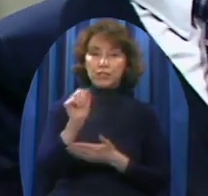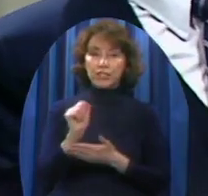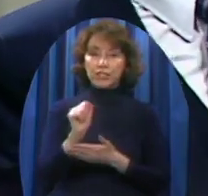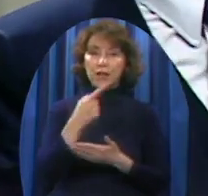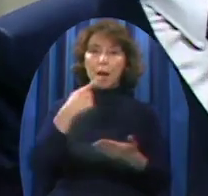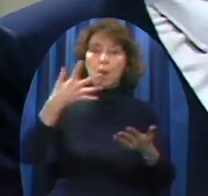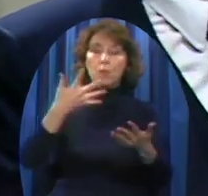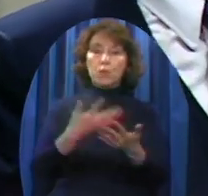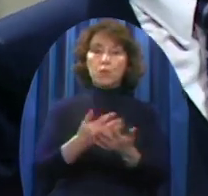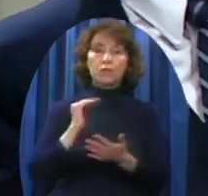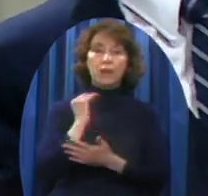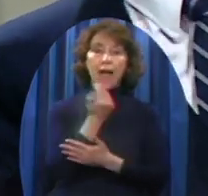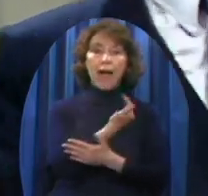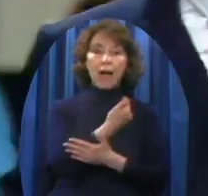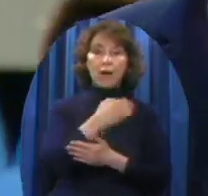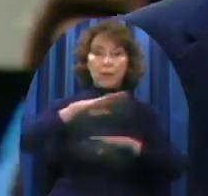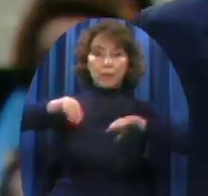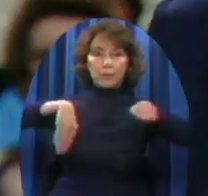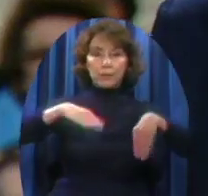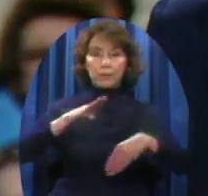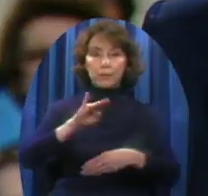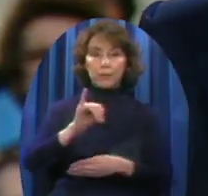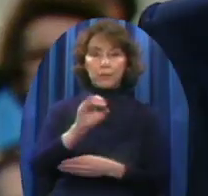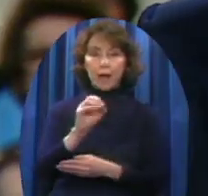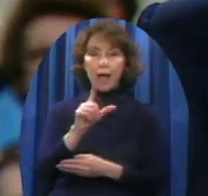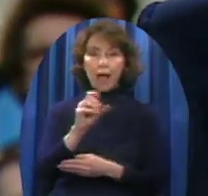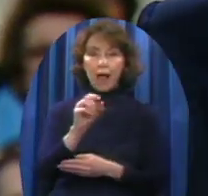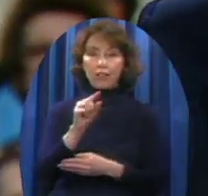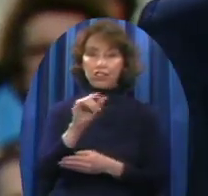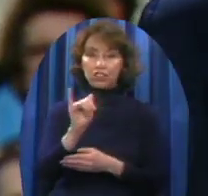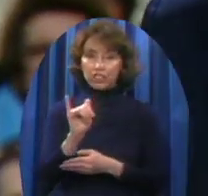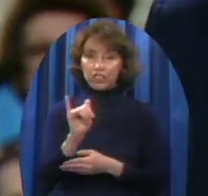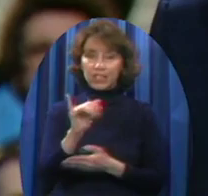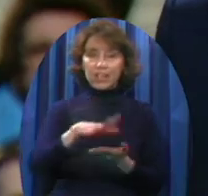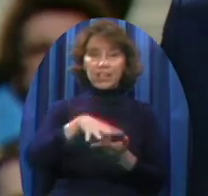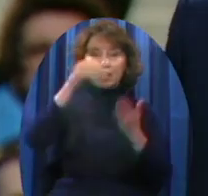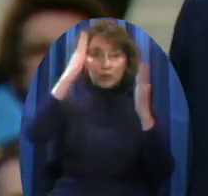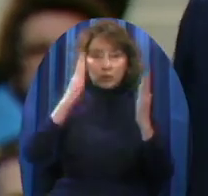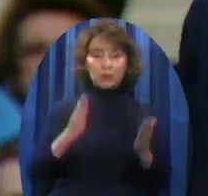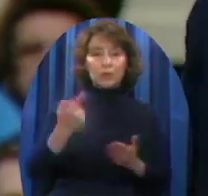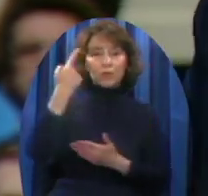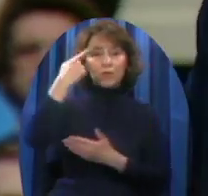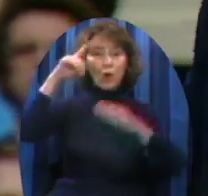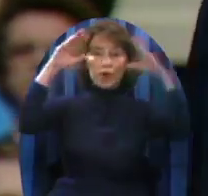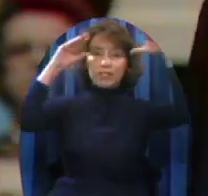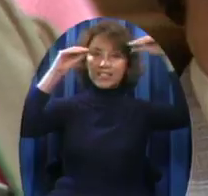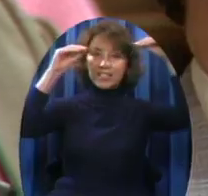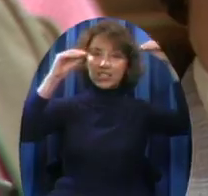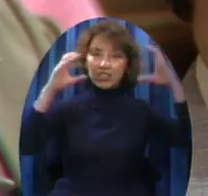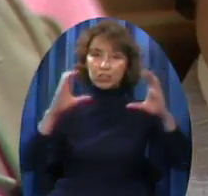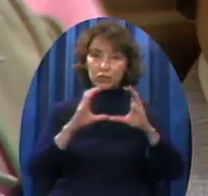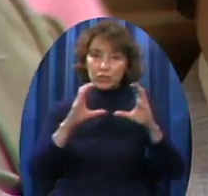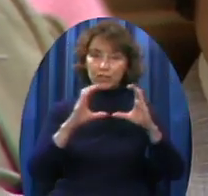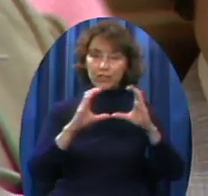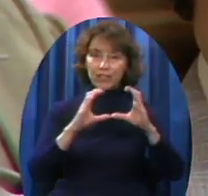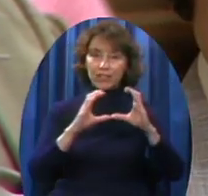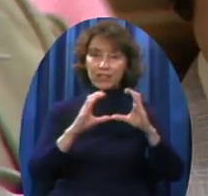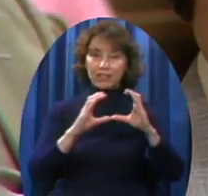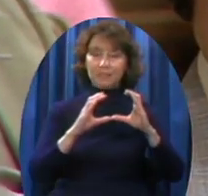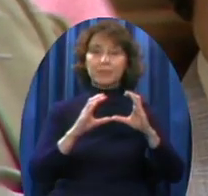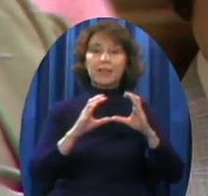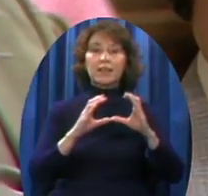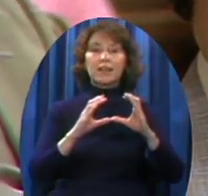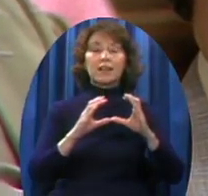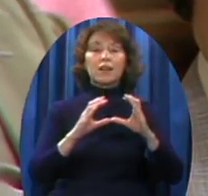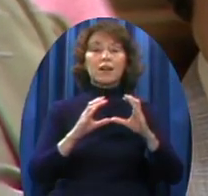for teacher certification teaching biblical creation. Have you ever heard such a terrible thing? You can actually go in a